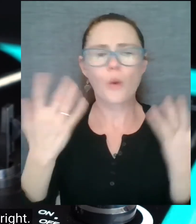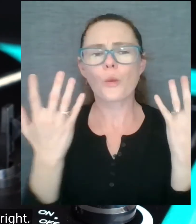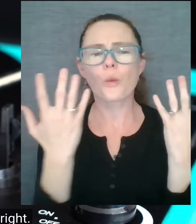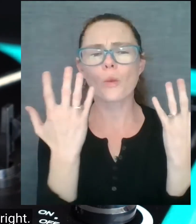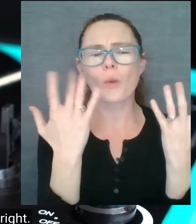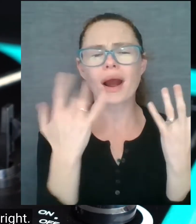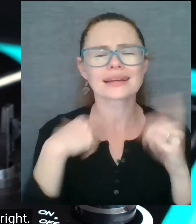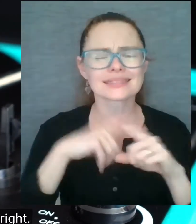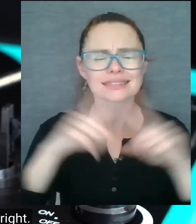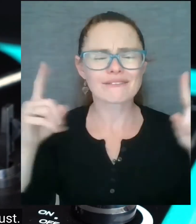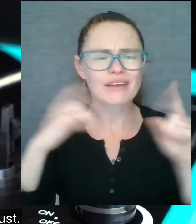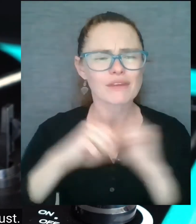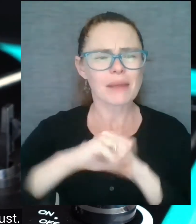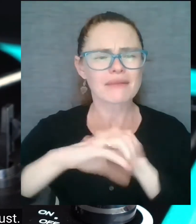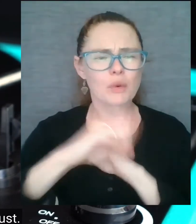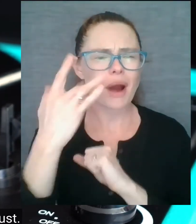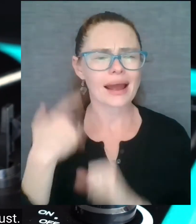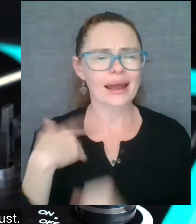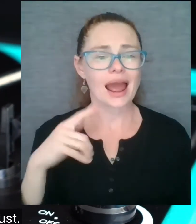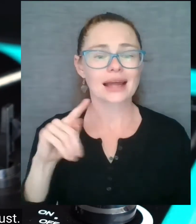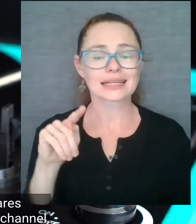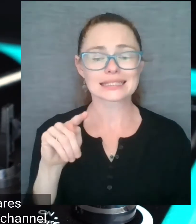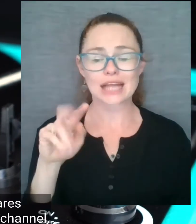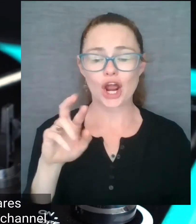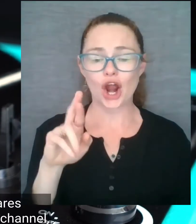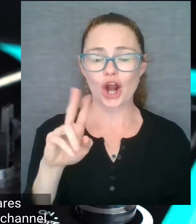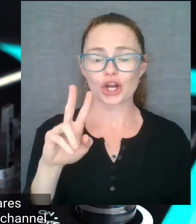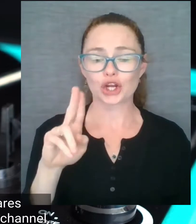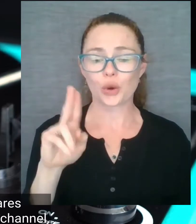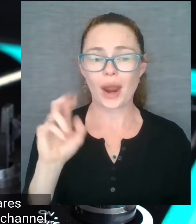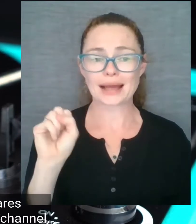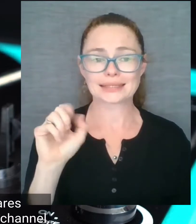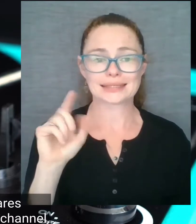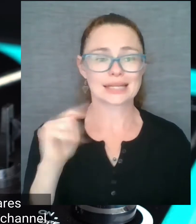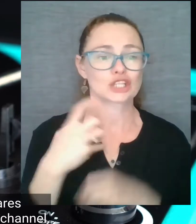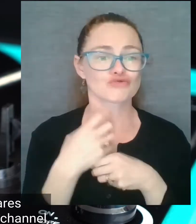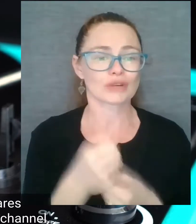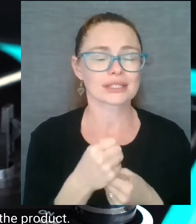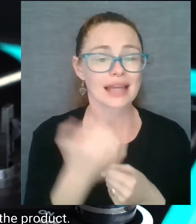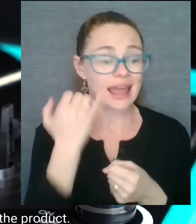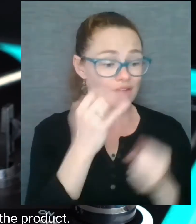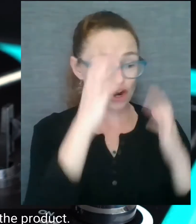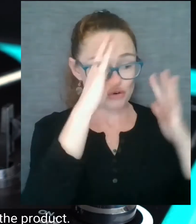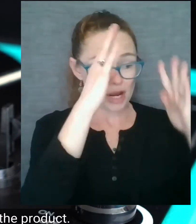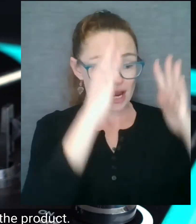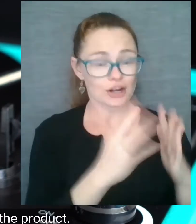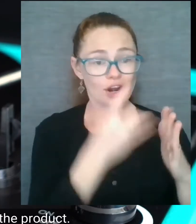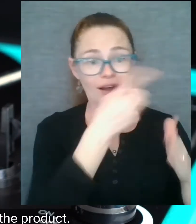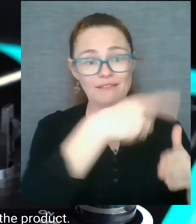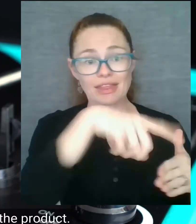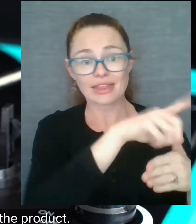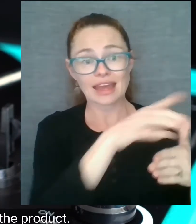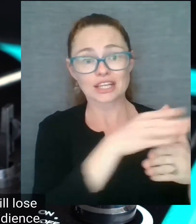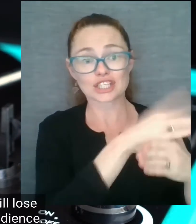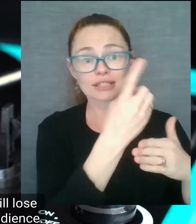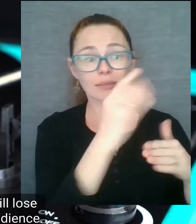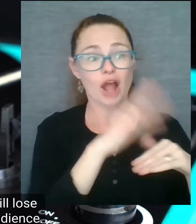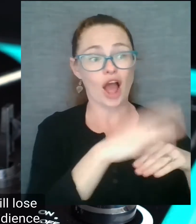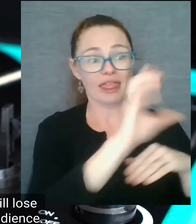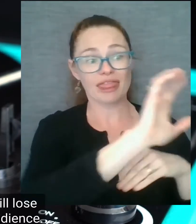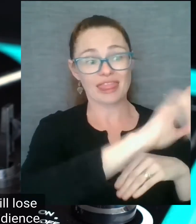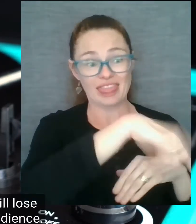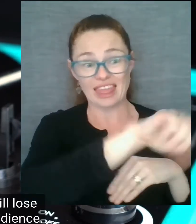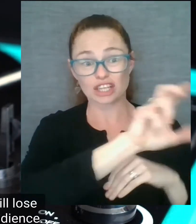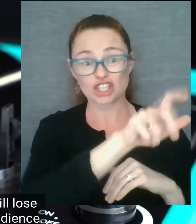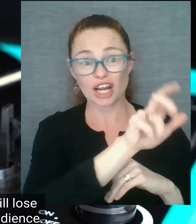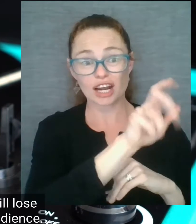Trust. That's right. It's all about trust. If a creator shares something on their channel, they have to believe in the product. Otherwise,